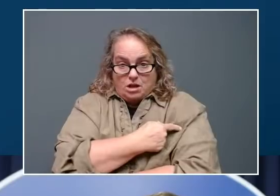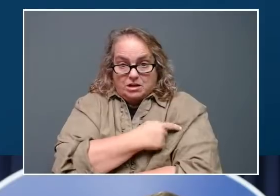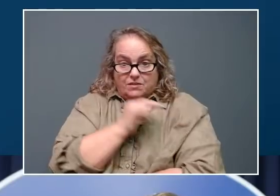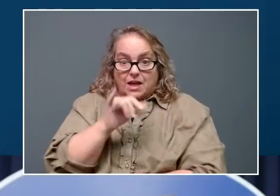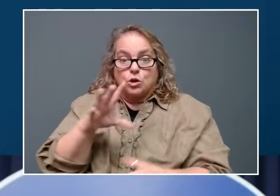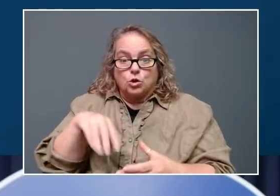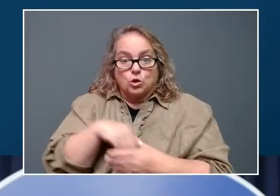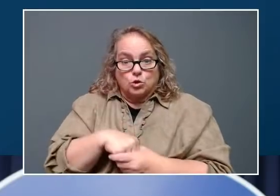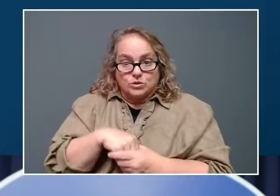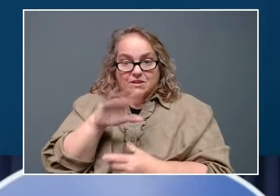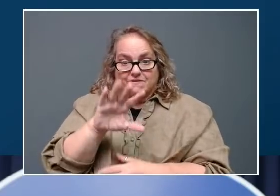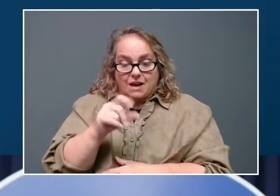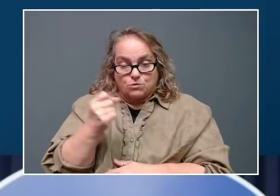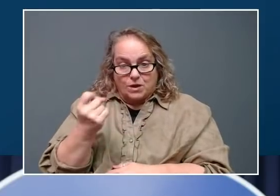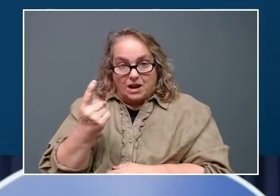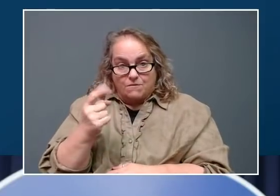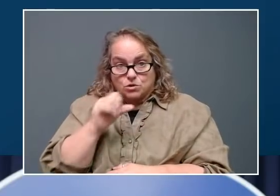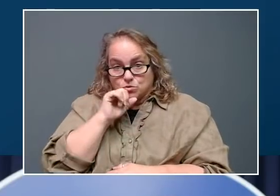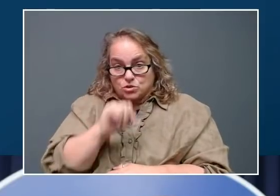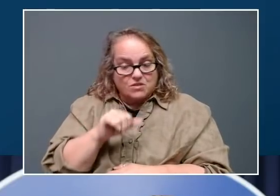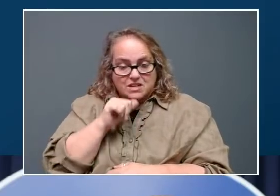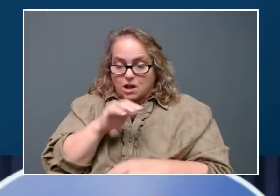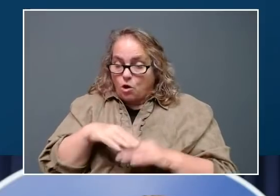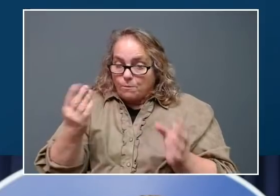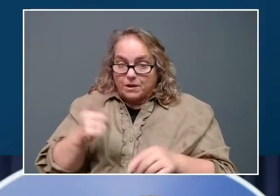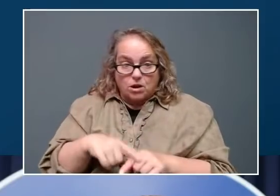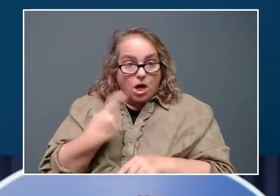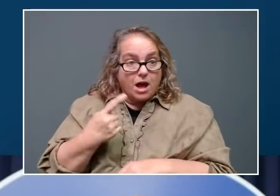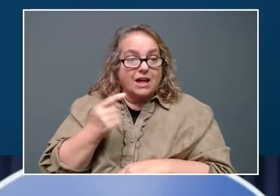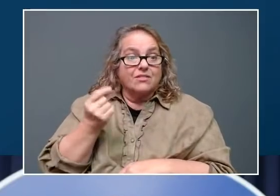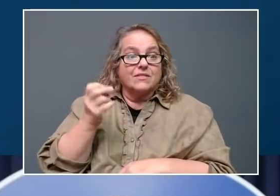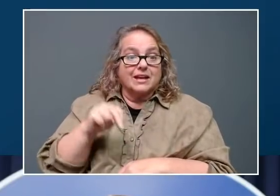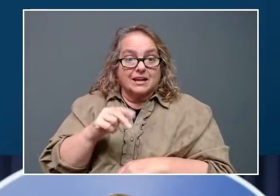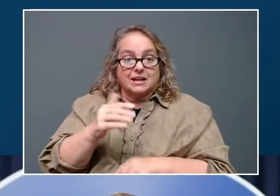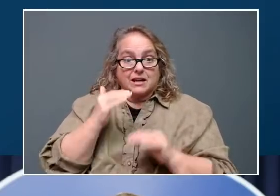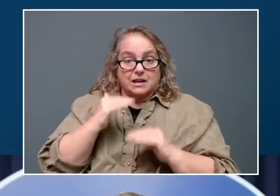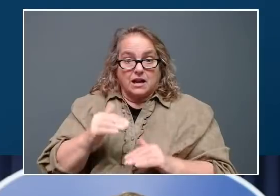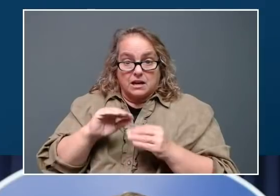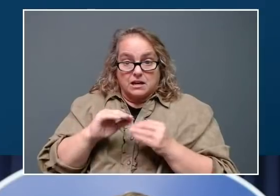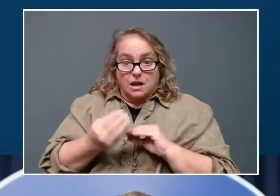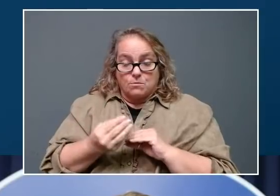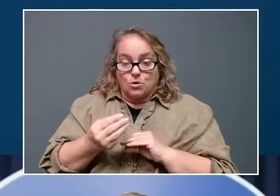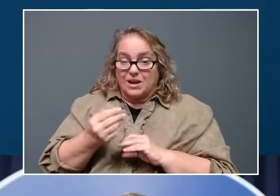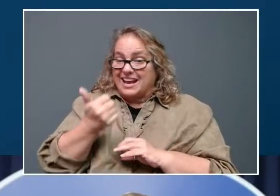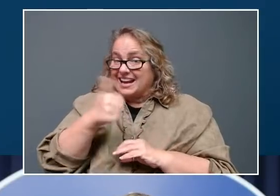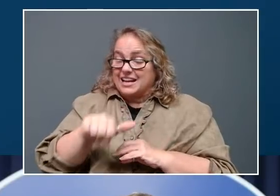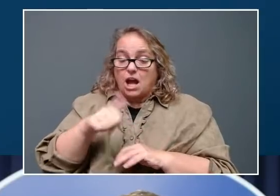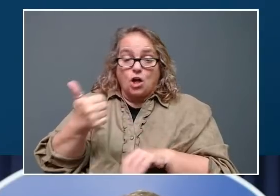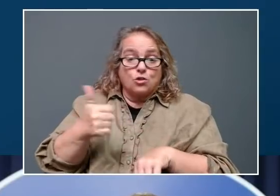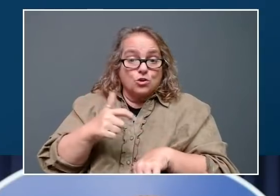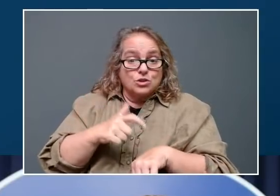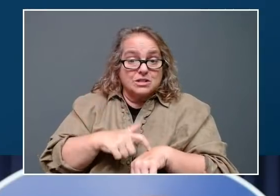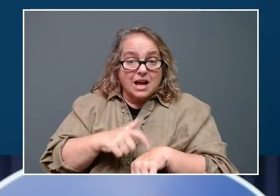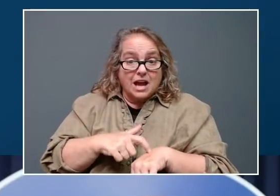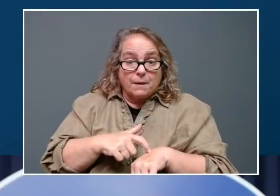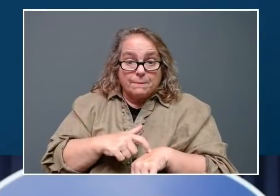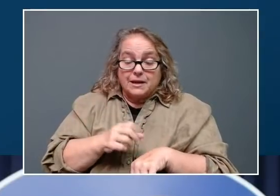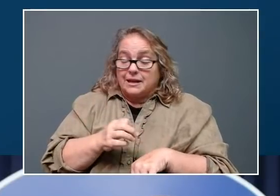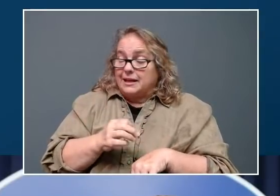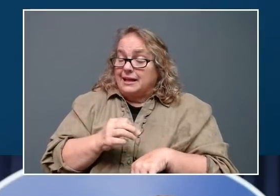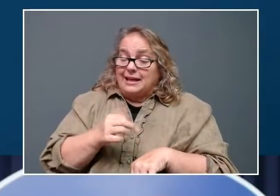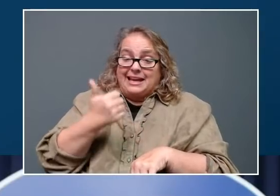5 to 11 that hadn't been open very long. And then this next number, I mean, in any other time, against almost any other